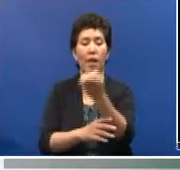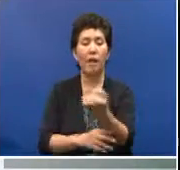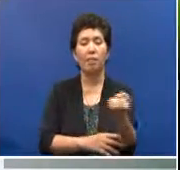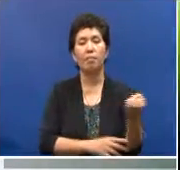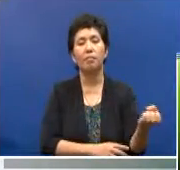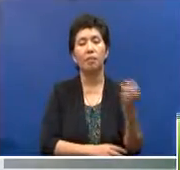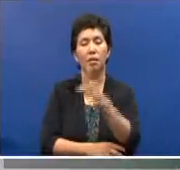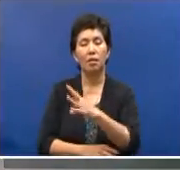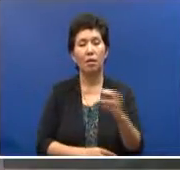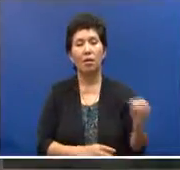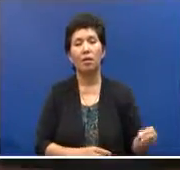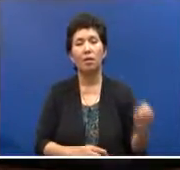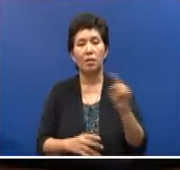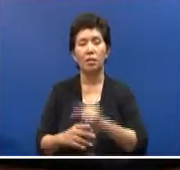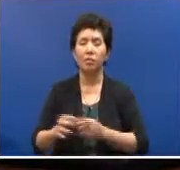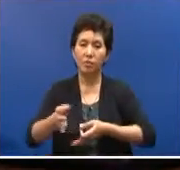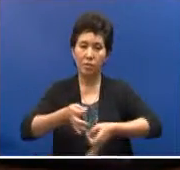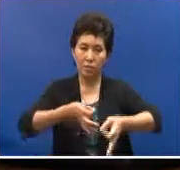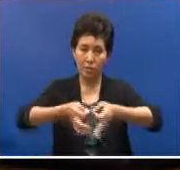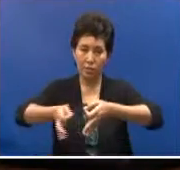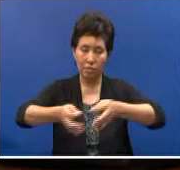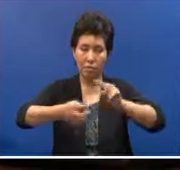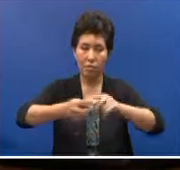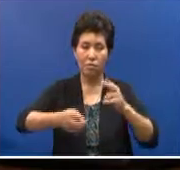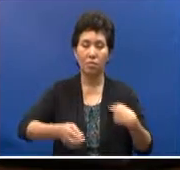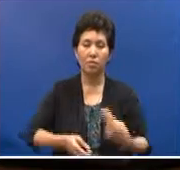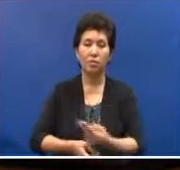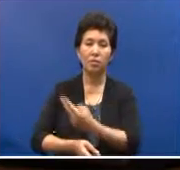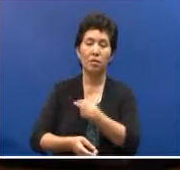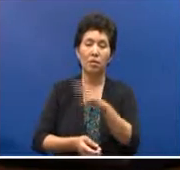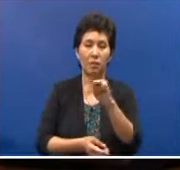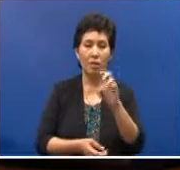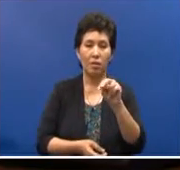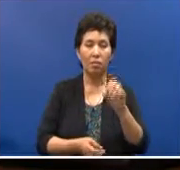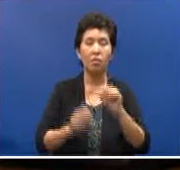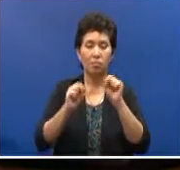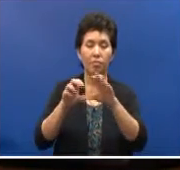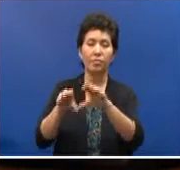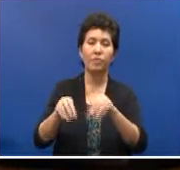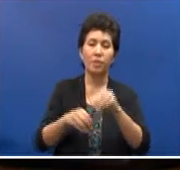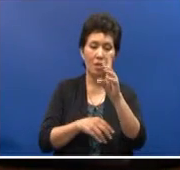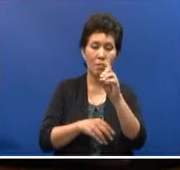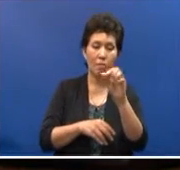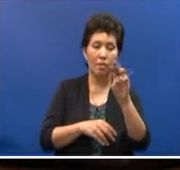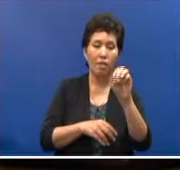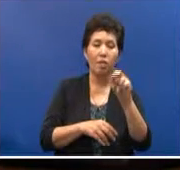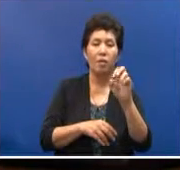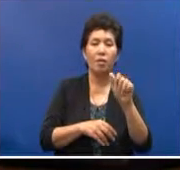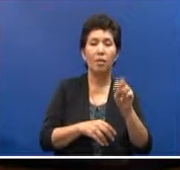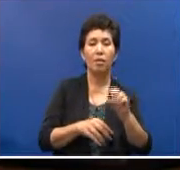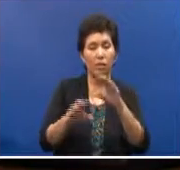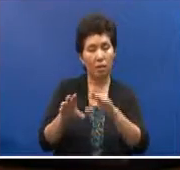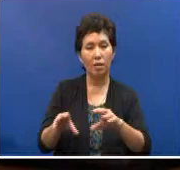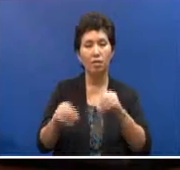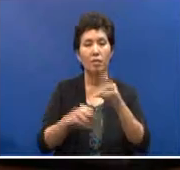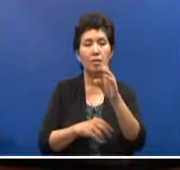Okay, and in extreme cases, the minority groups tend to accept the dominant groups. They accept